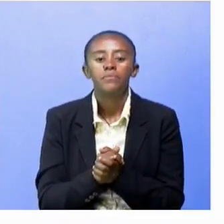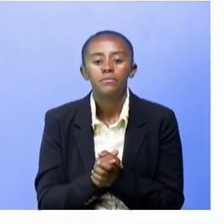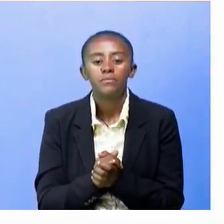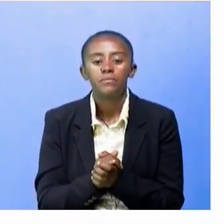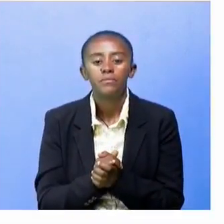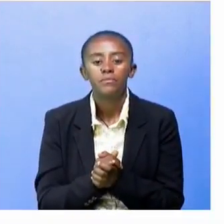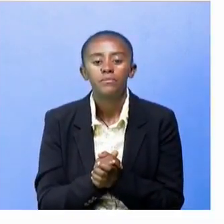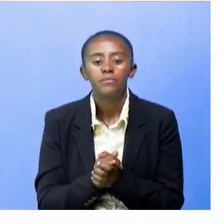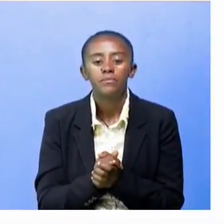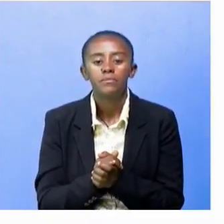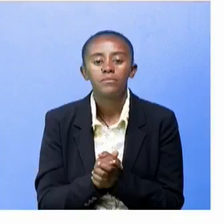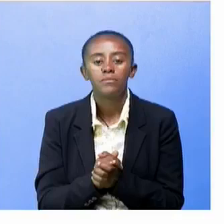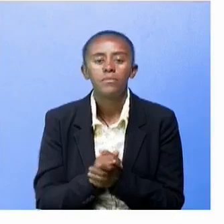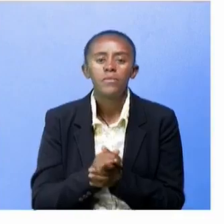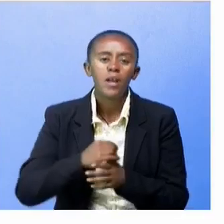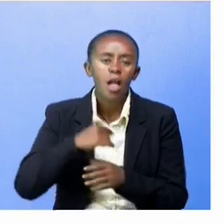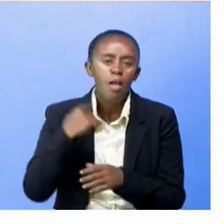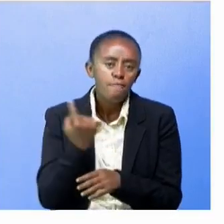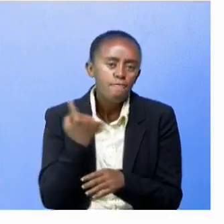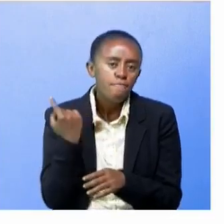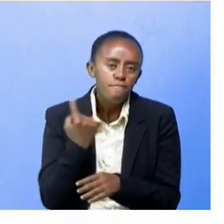every afternoon.